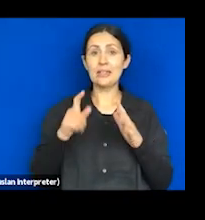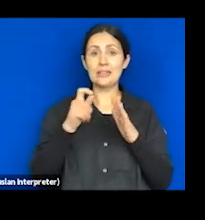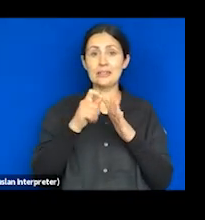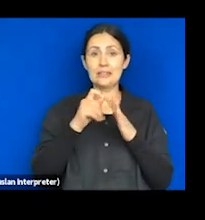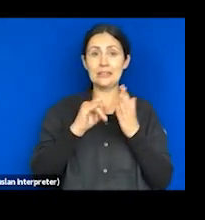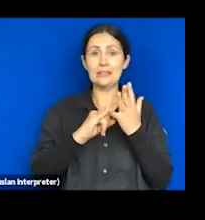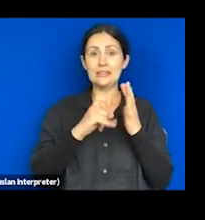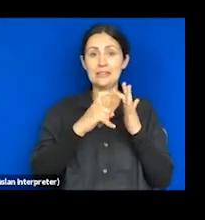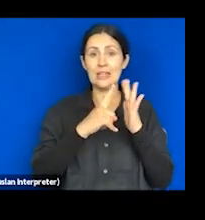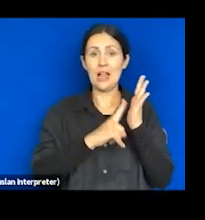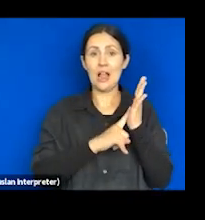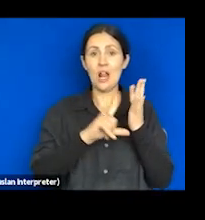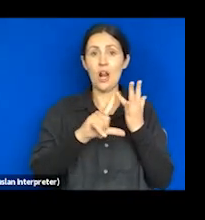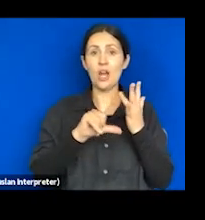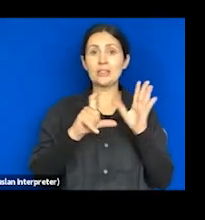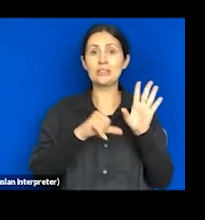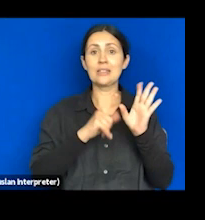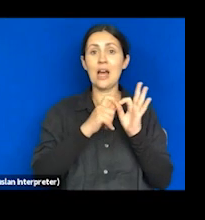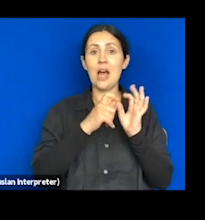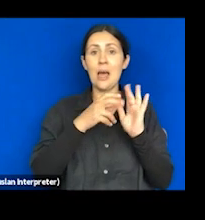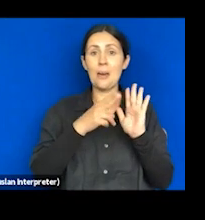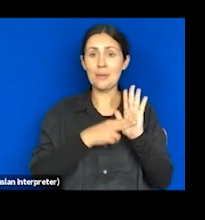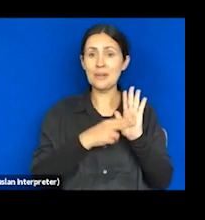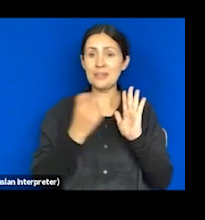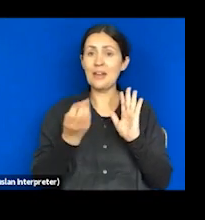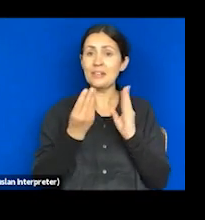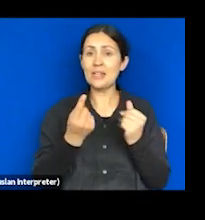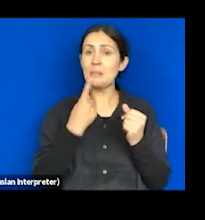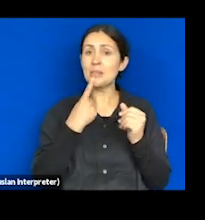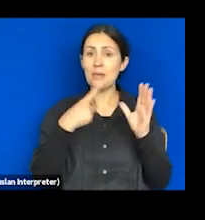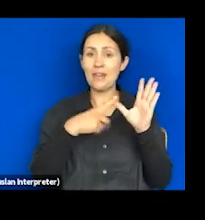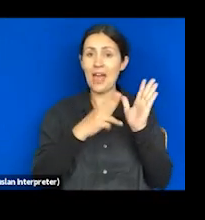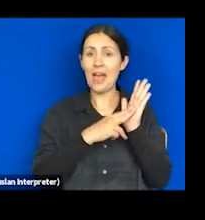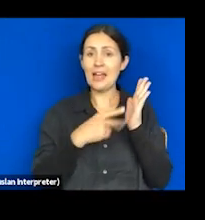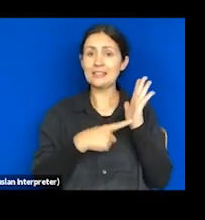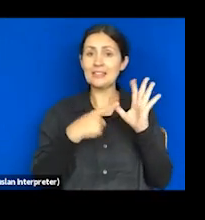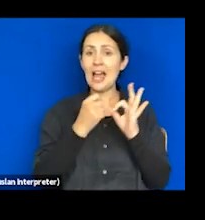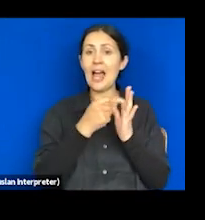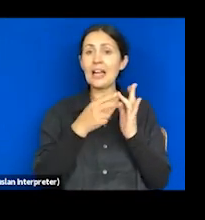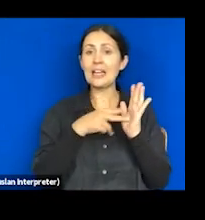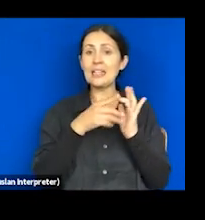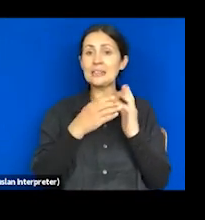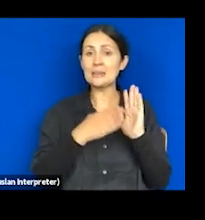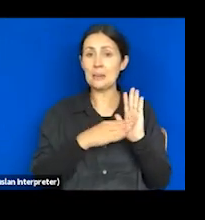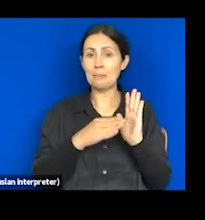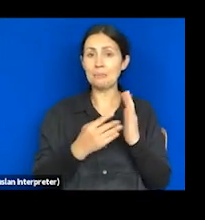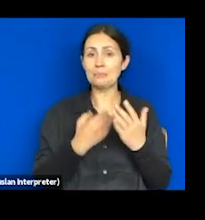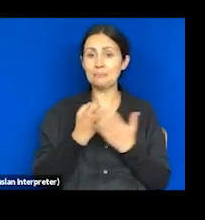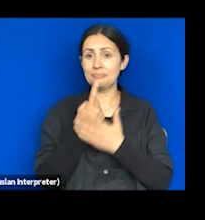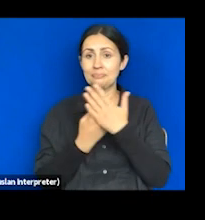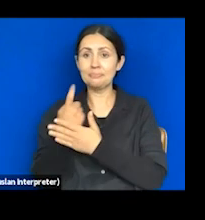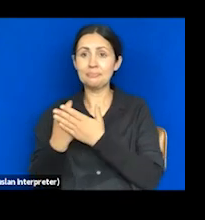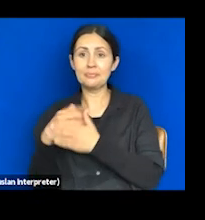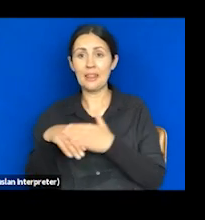psilocybin is a partial agonist, and there may be some bias agonism as well, which may explain, the differential effects